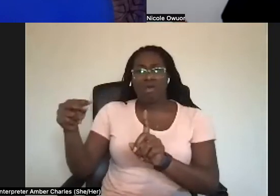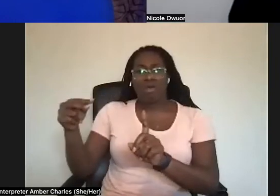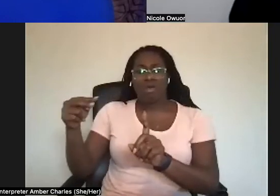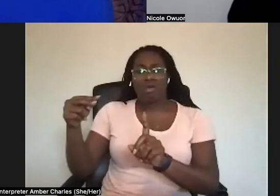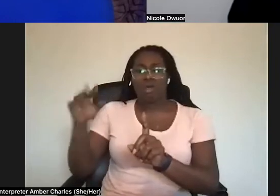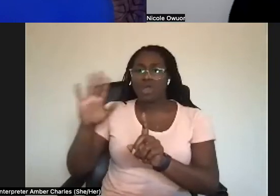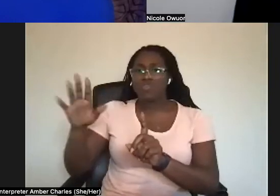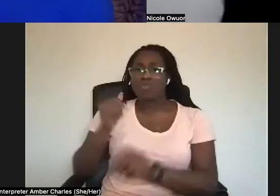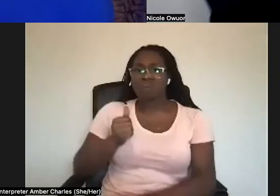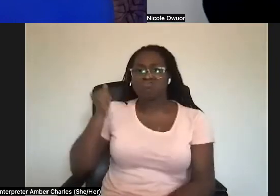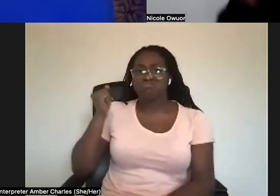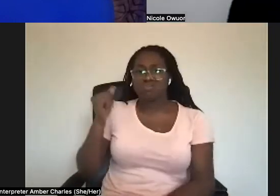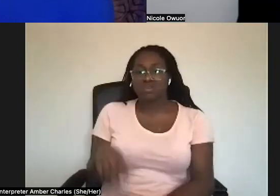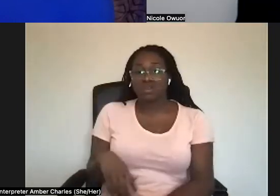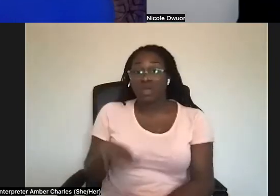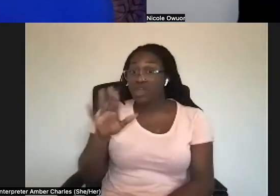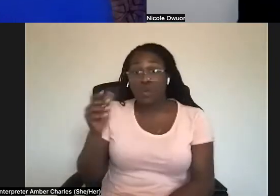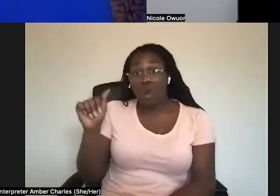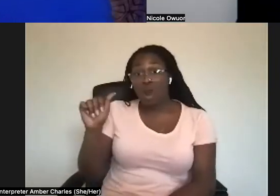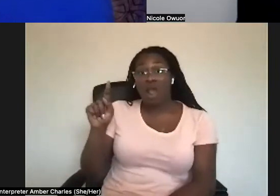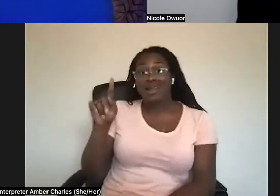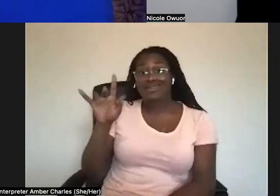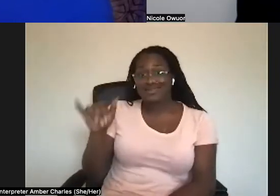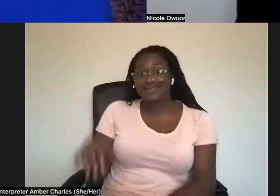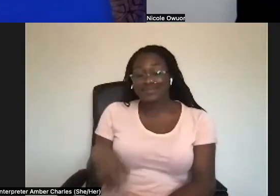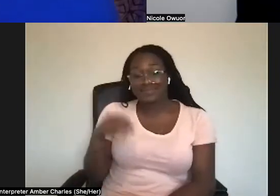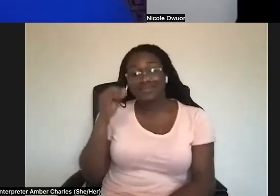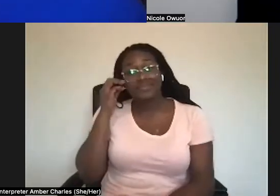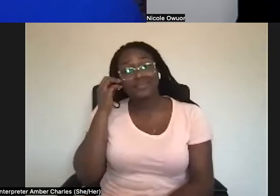your refusal and your audacity.